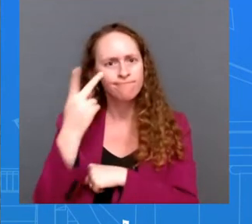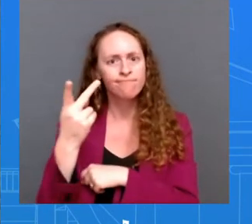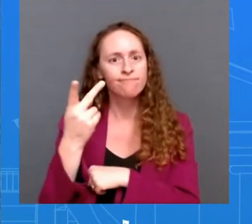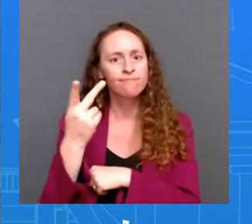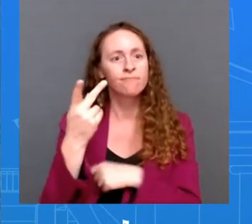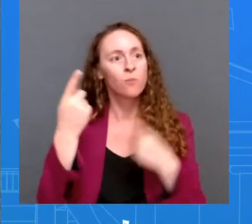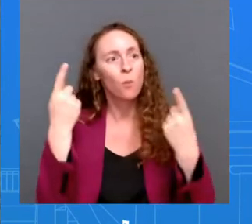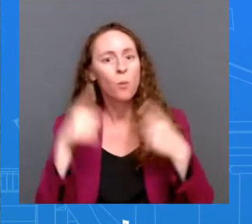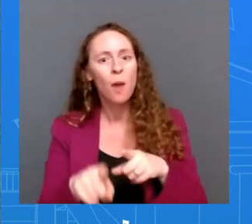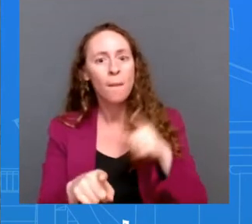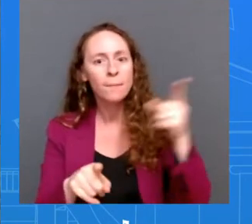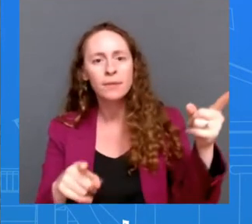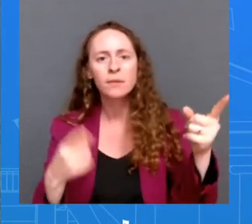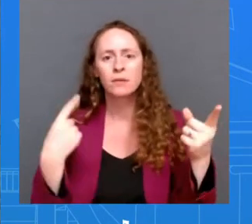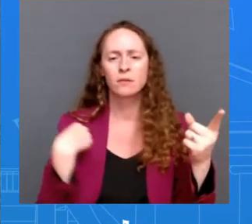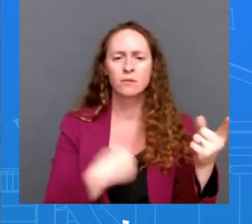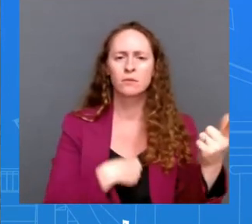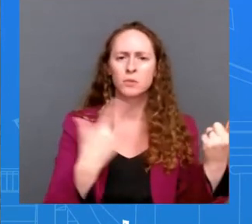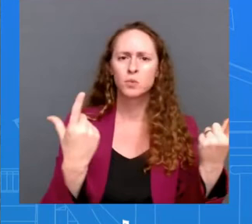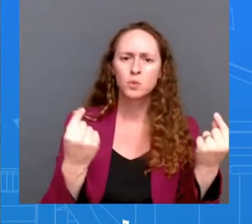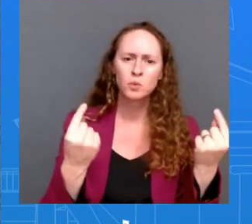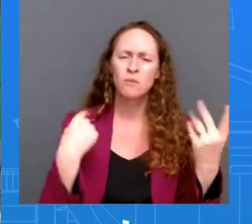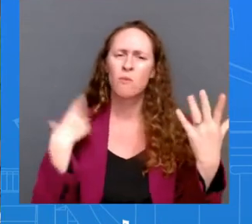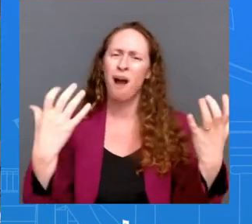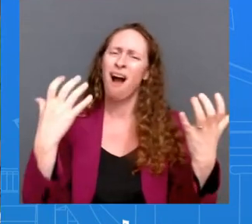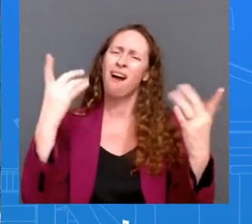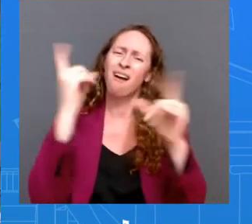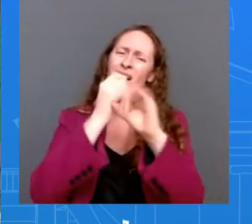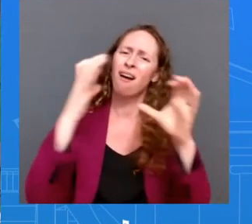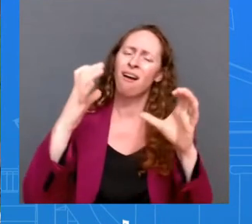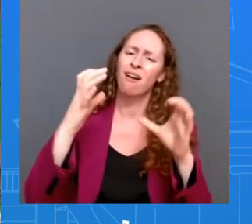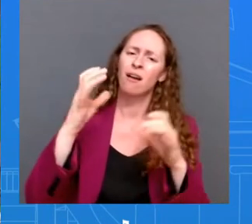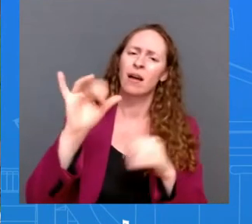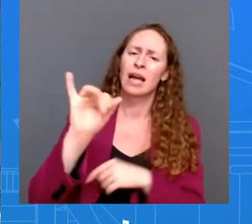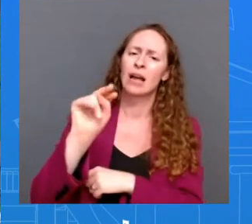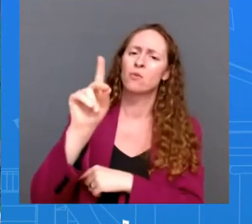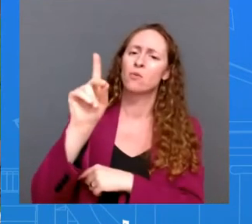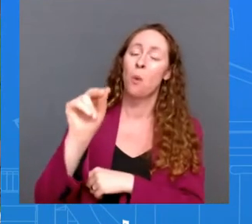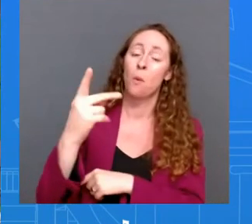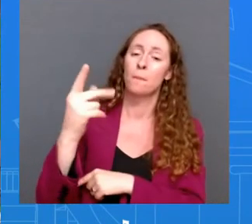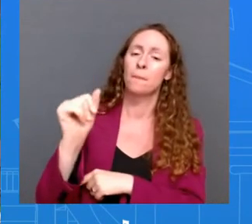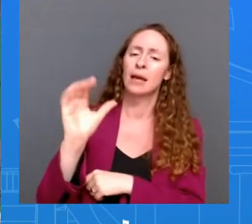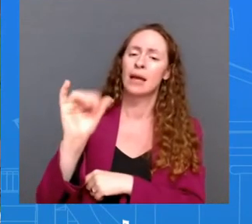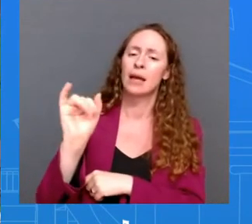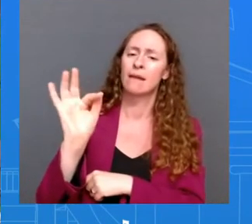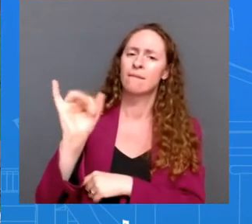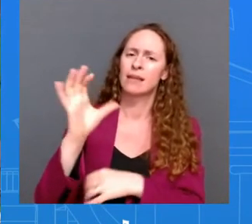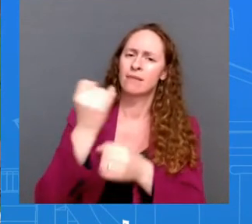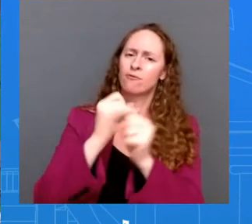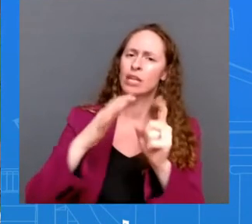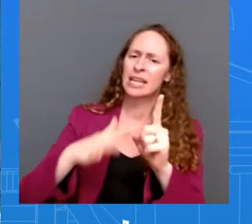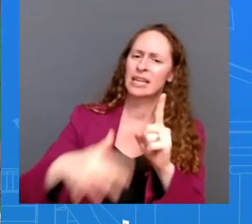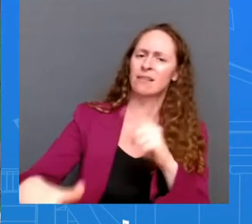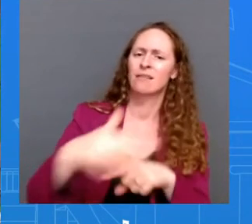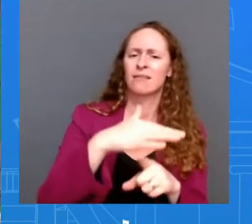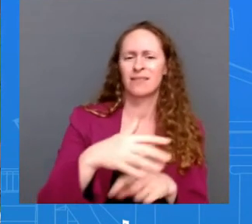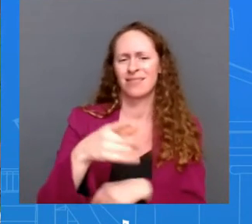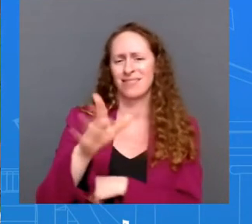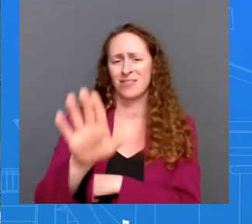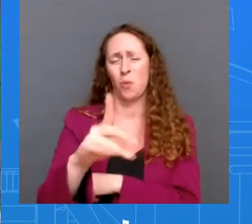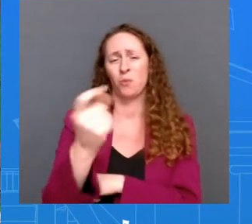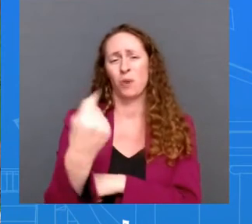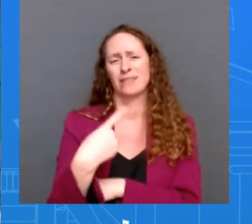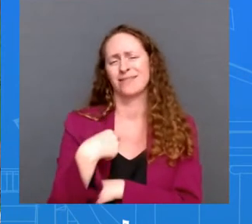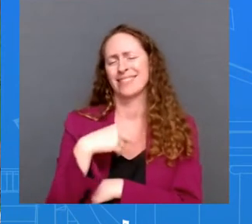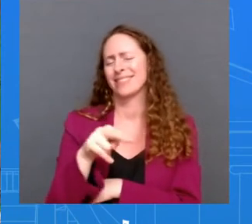I'm afraid I just challenged the premise of your question. I know you said that there is not a call scheduled with Xi. Is there a reason